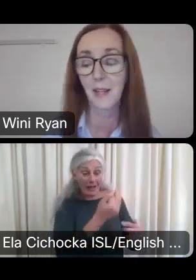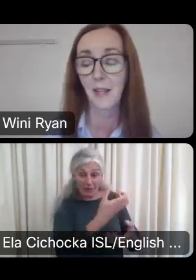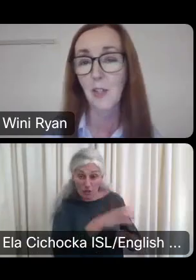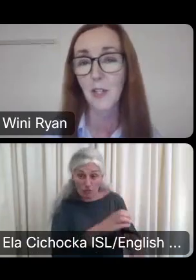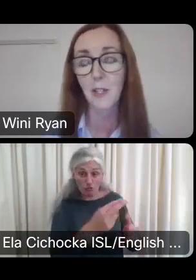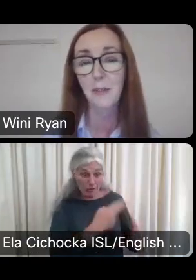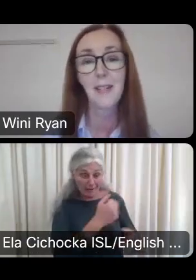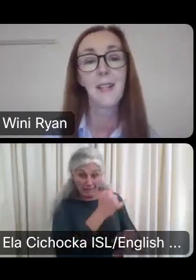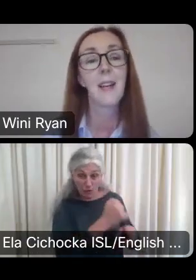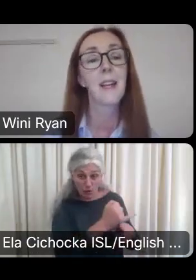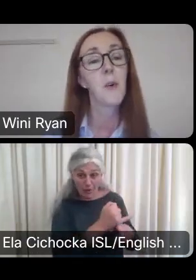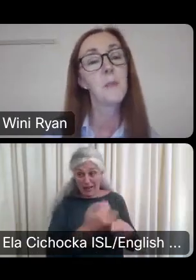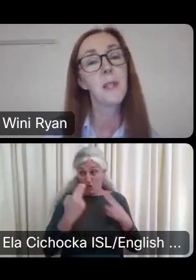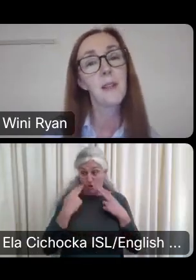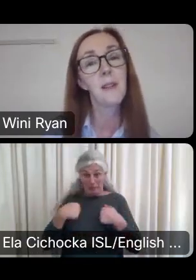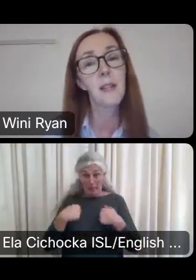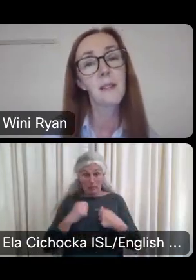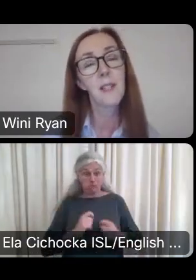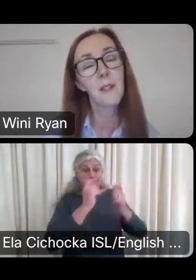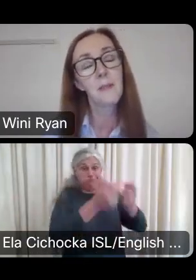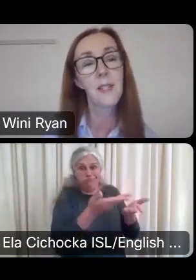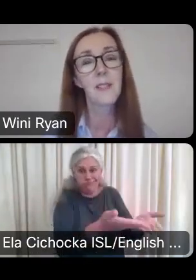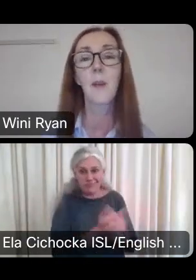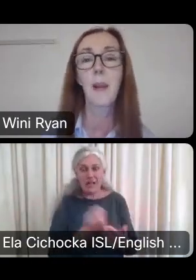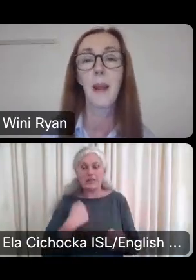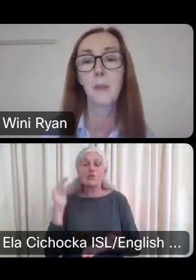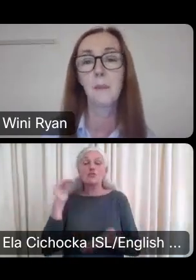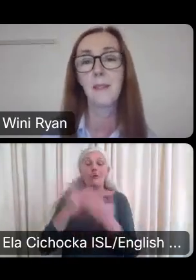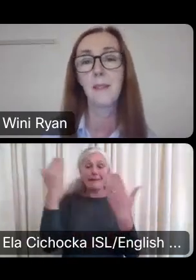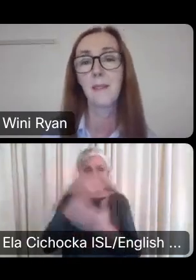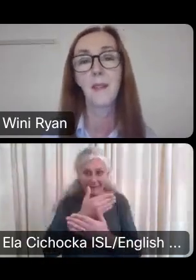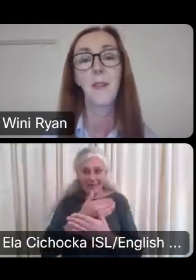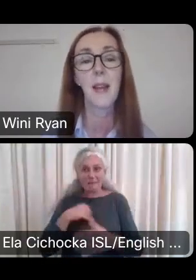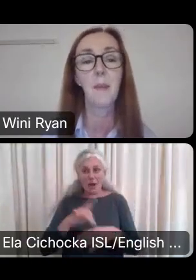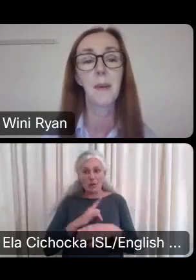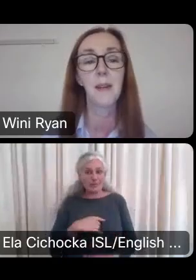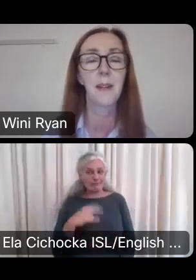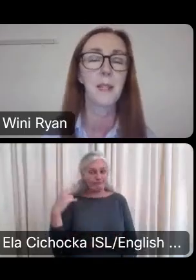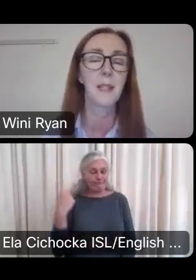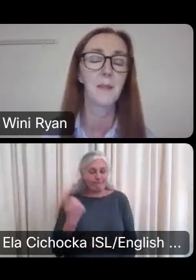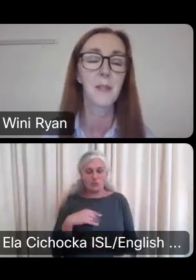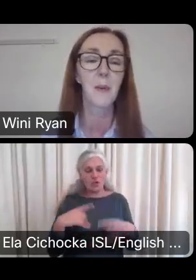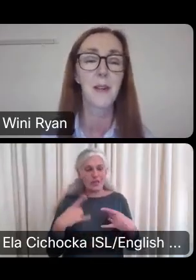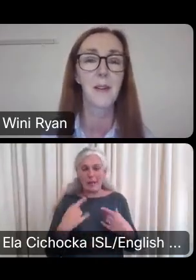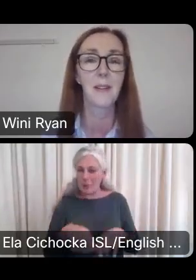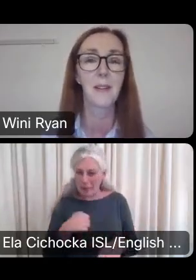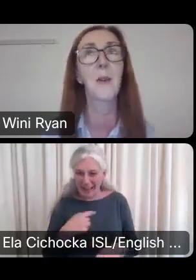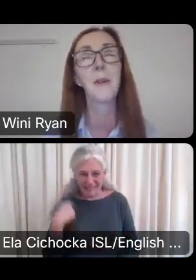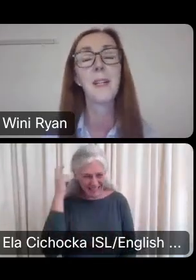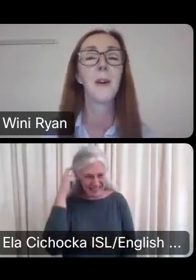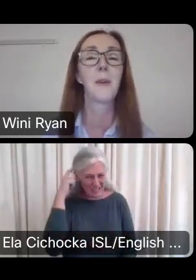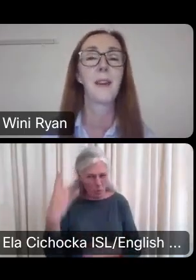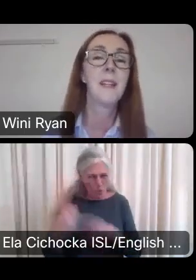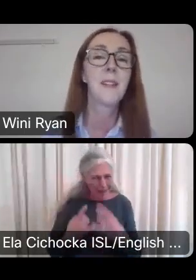that I usually do. I go home in the evening and, you know, he's a little bit out with me, you know, not very happy. And I'm thinking, what's going on? And,